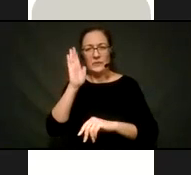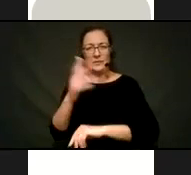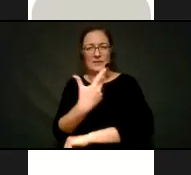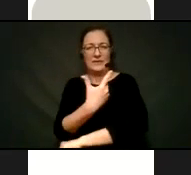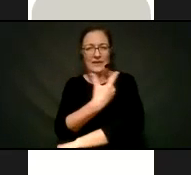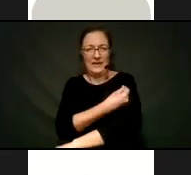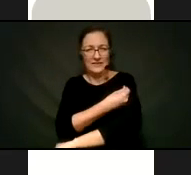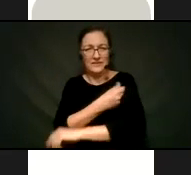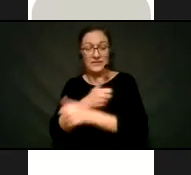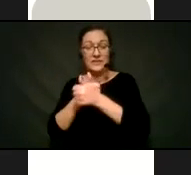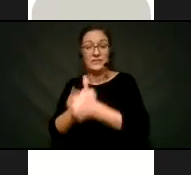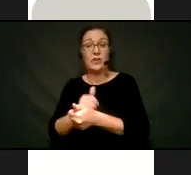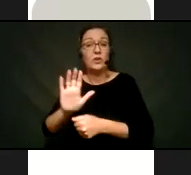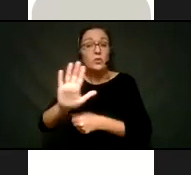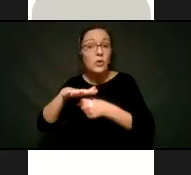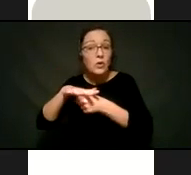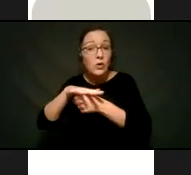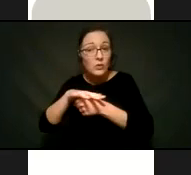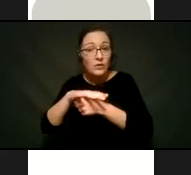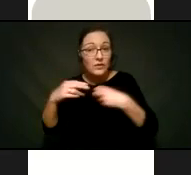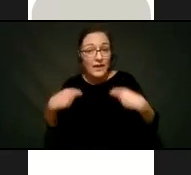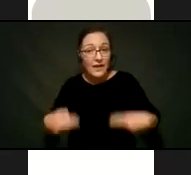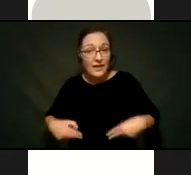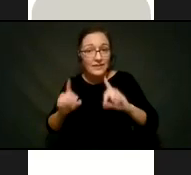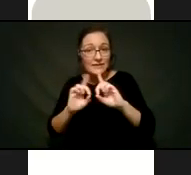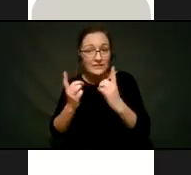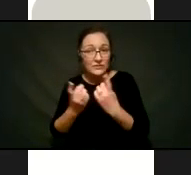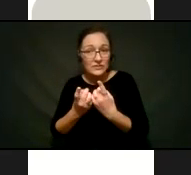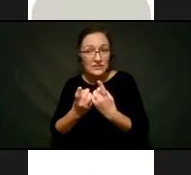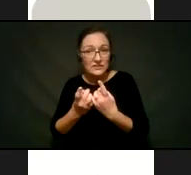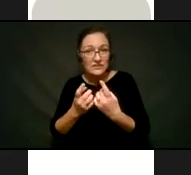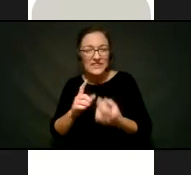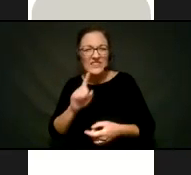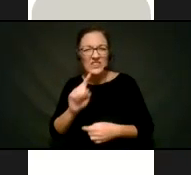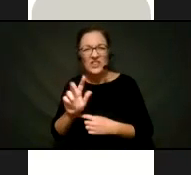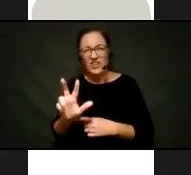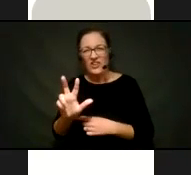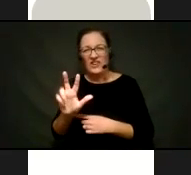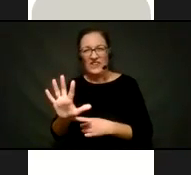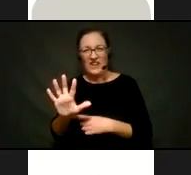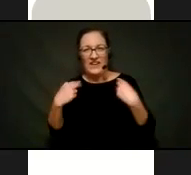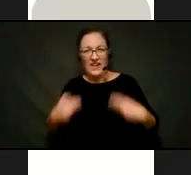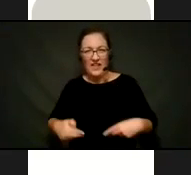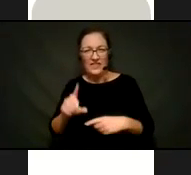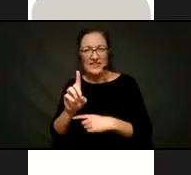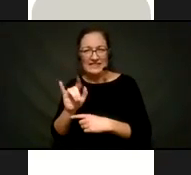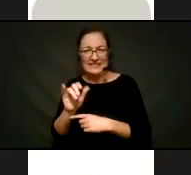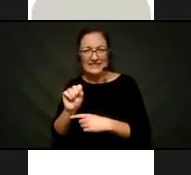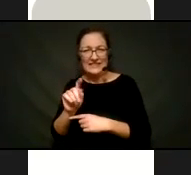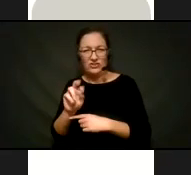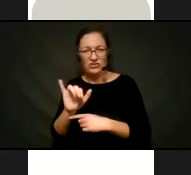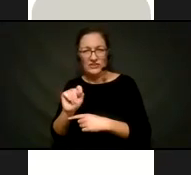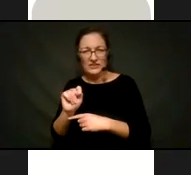health district. So there's 35 health districts in Virginia, and each health district has different resources